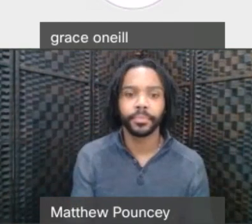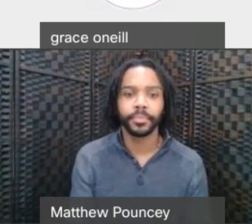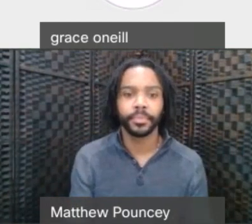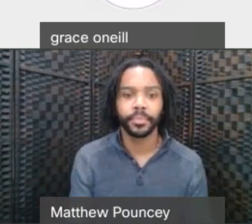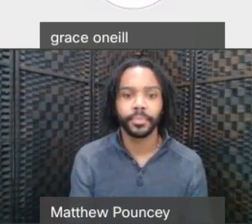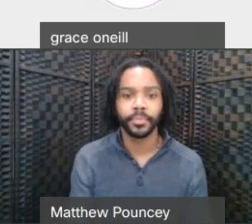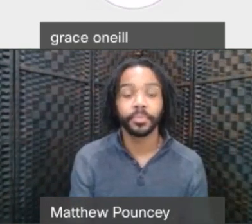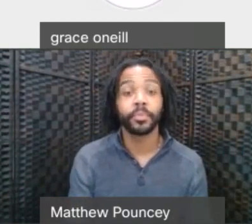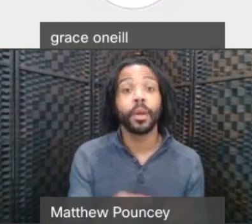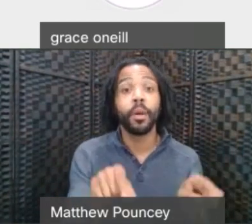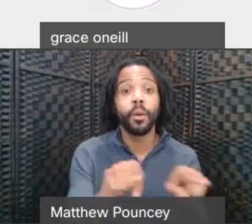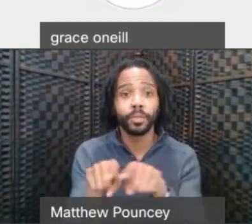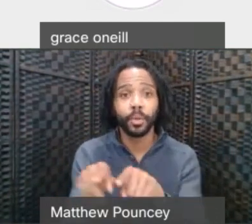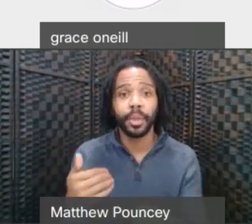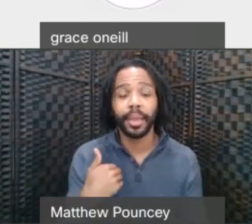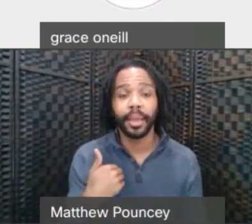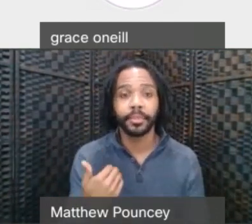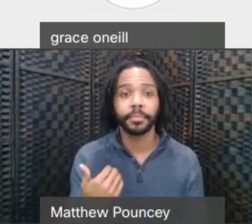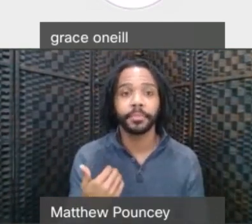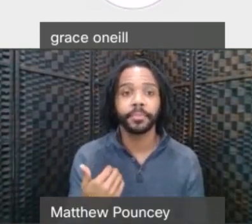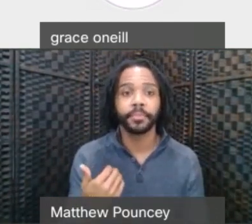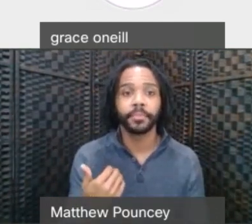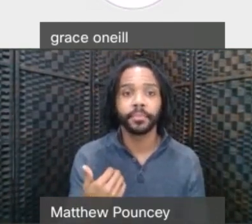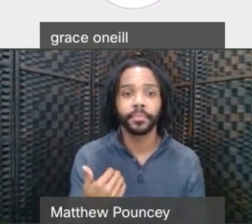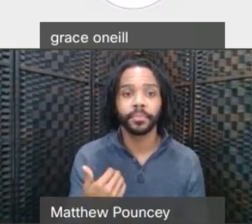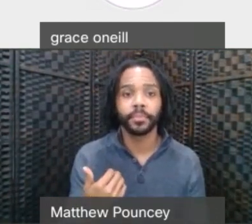And then we also had